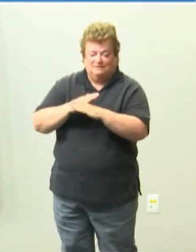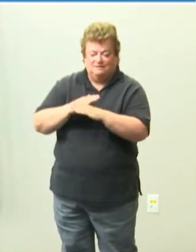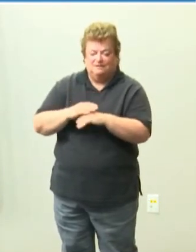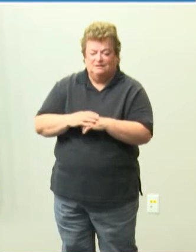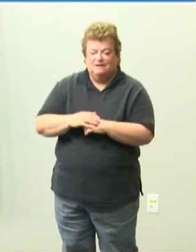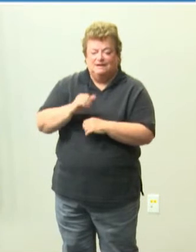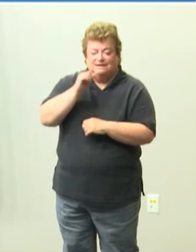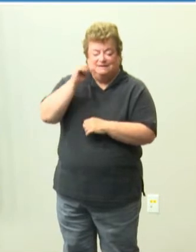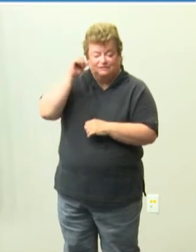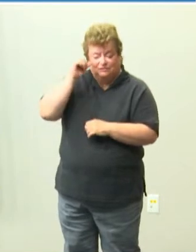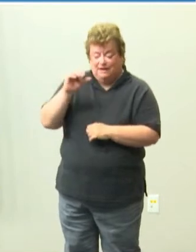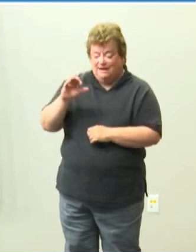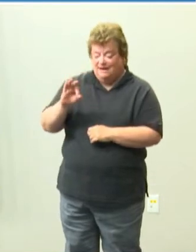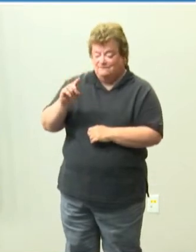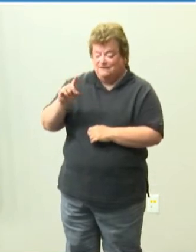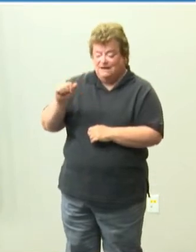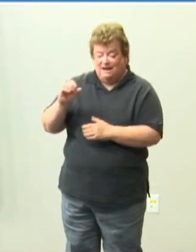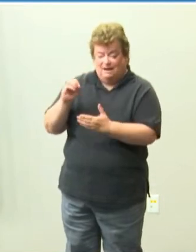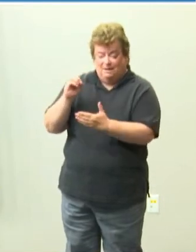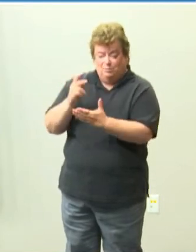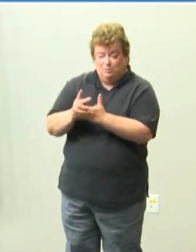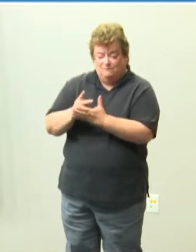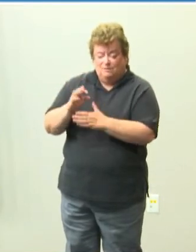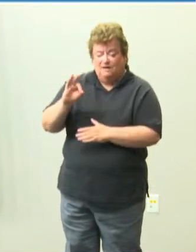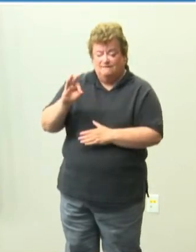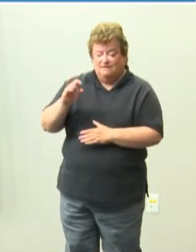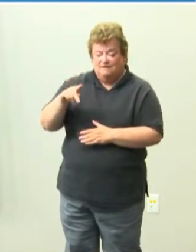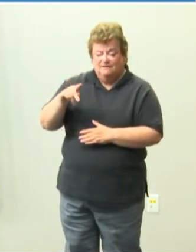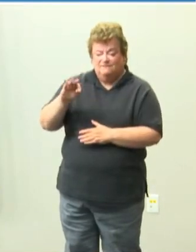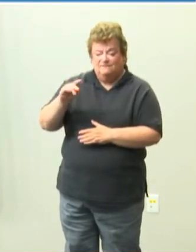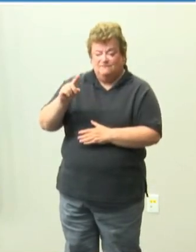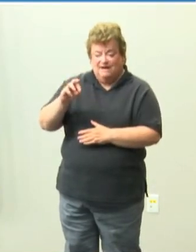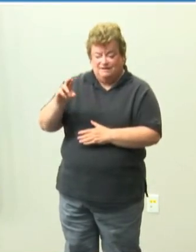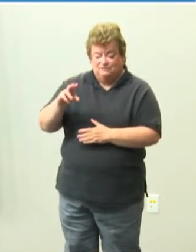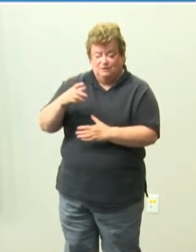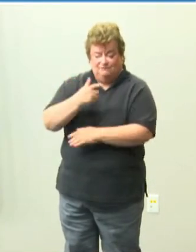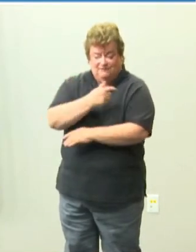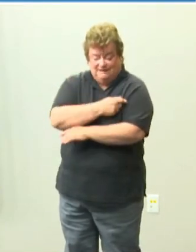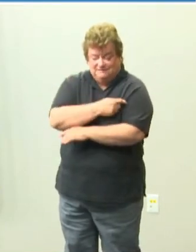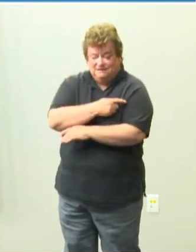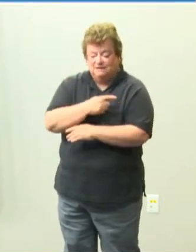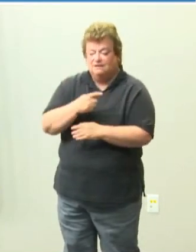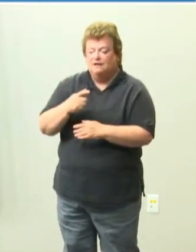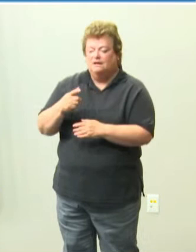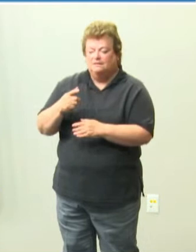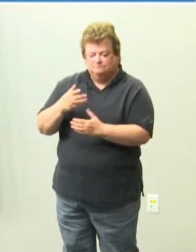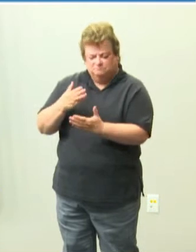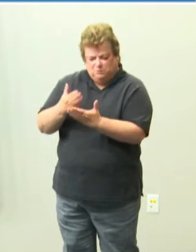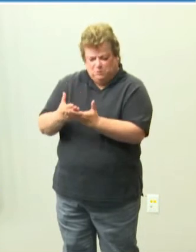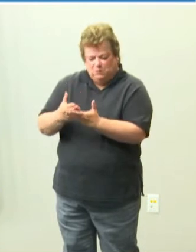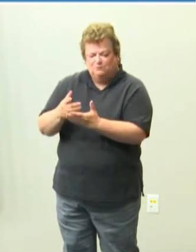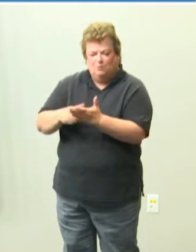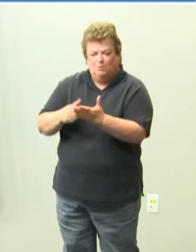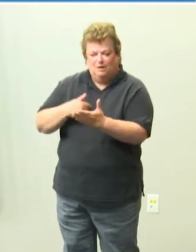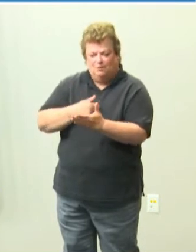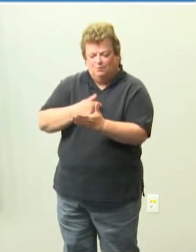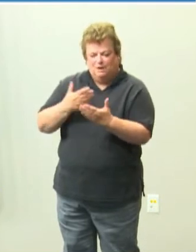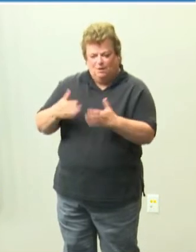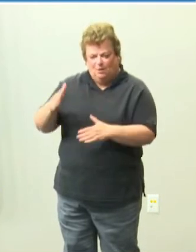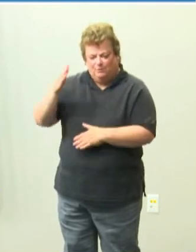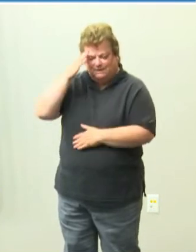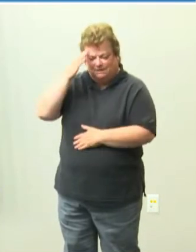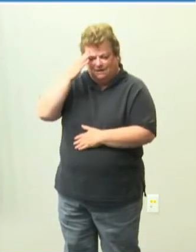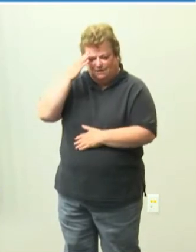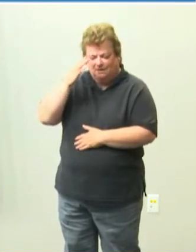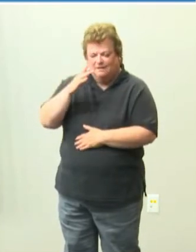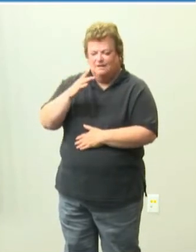Yesterday's FDA approval of the Pfizer vaccine further indicated what we already knew. The vaccine is our best and